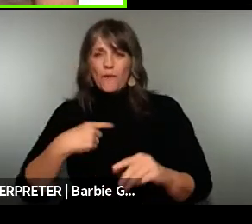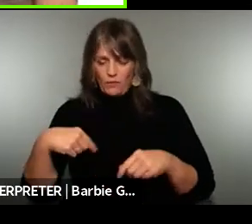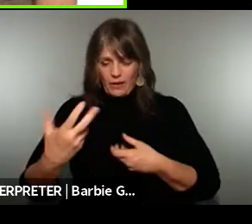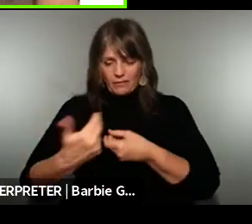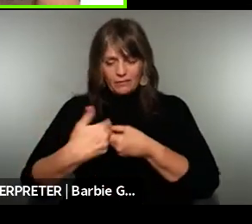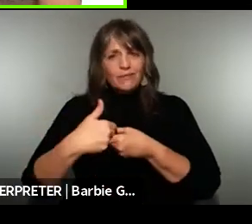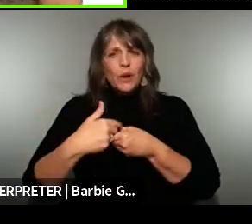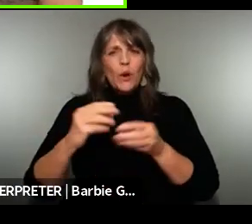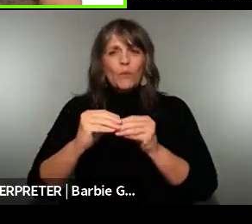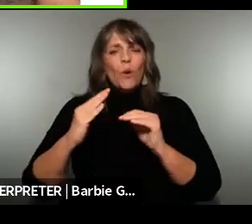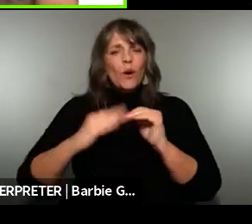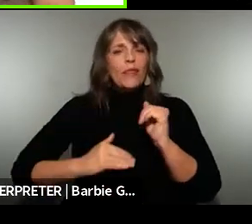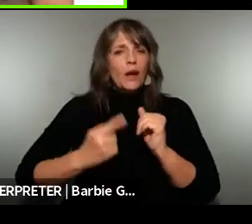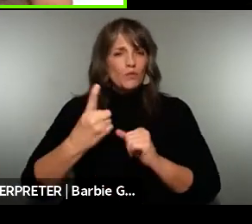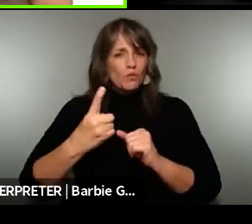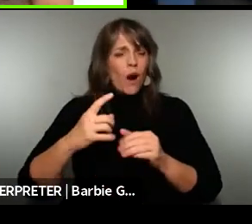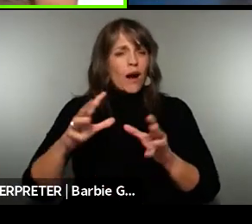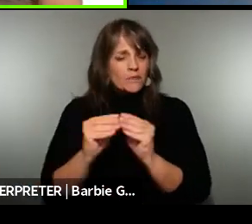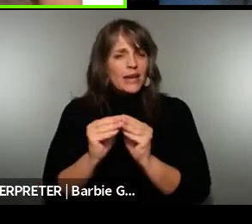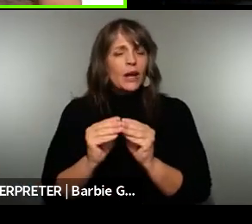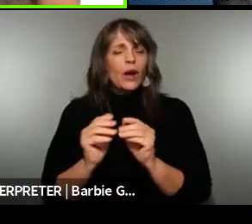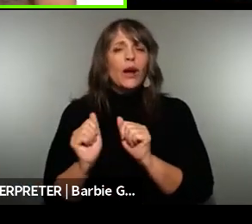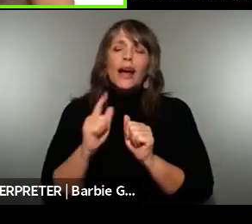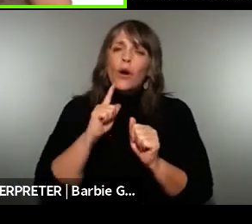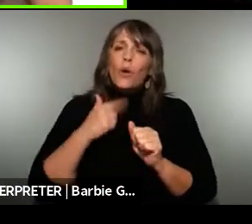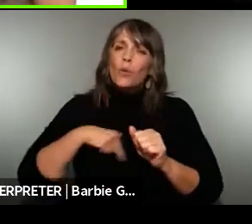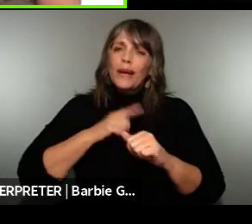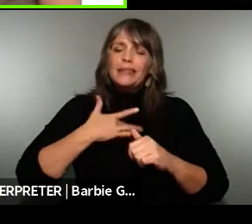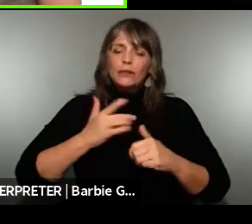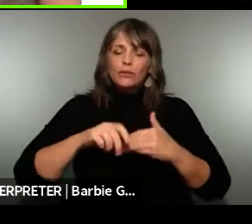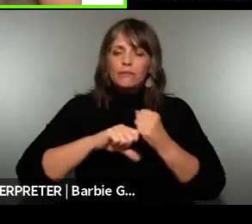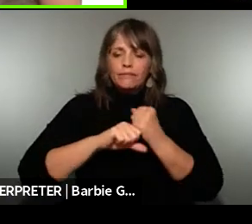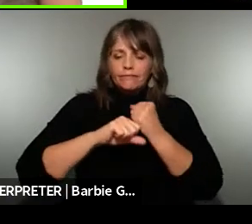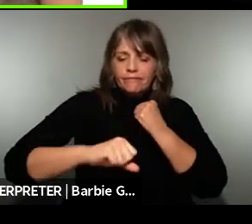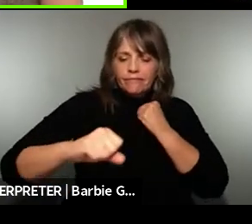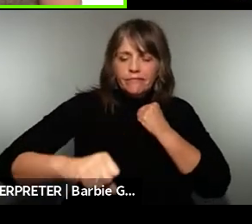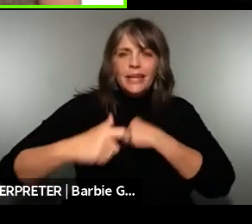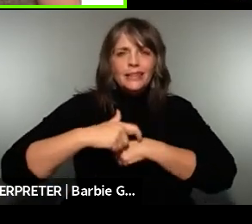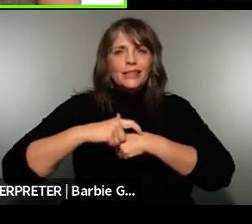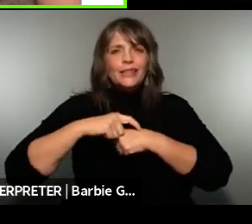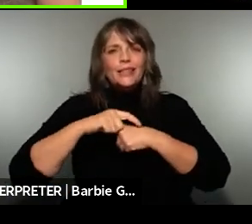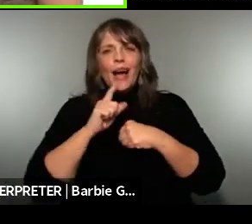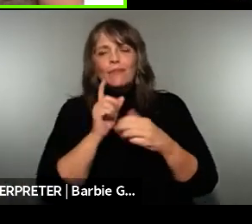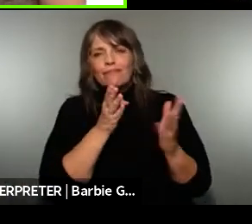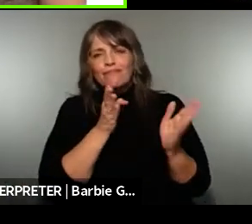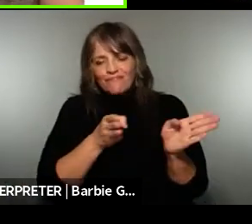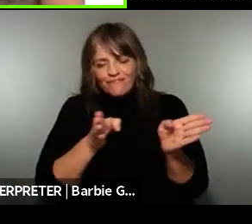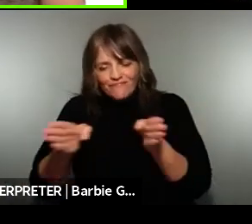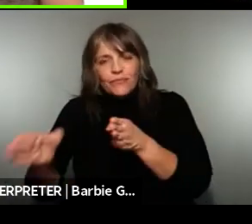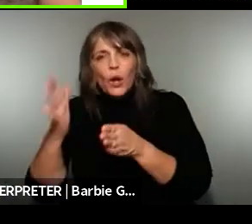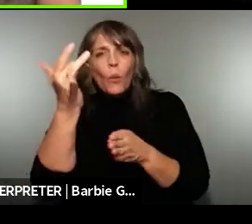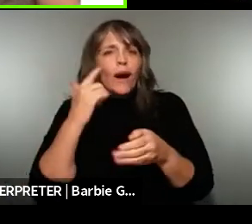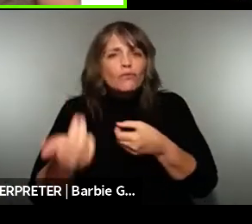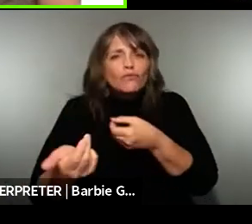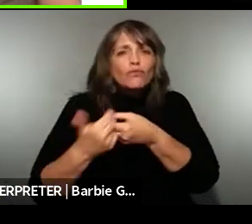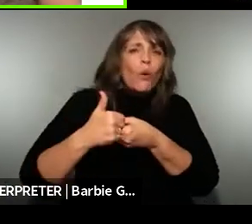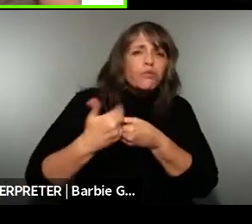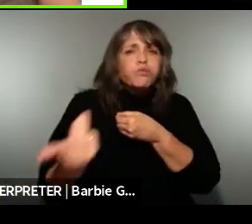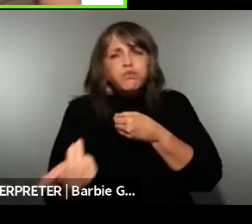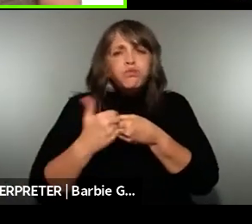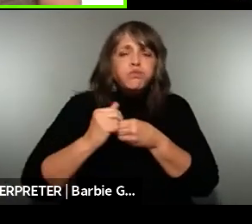spaced out, so everyone has the ability to opt in and opt out as their personal bandwidth permits. And because deep change requires